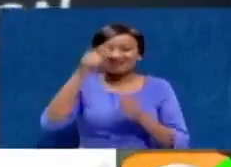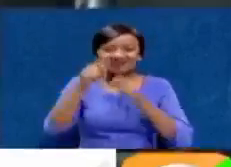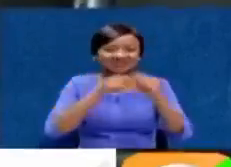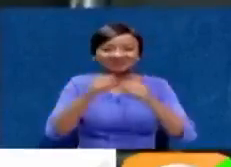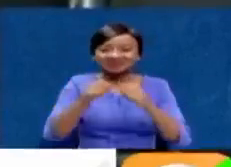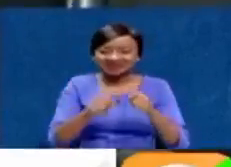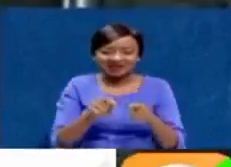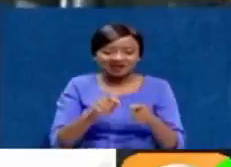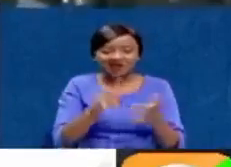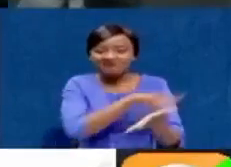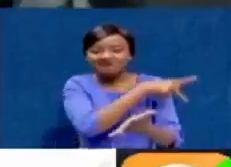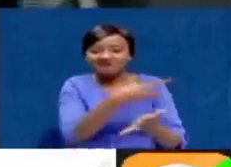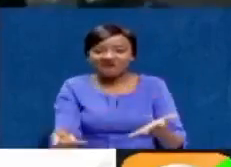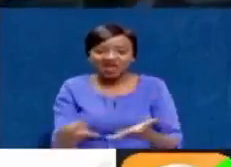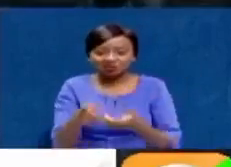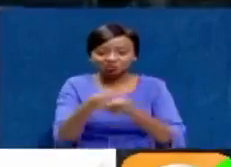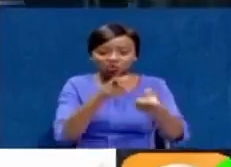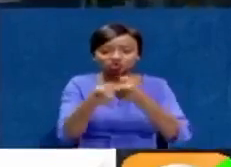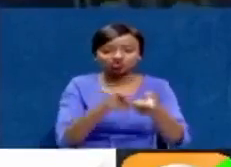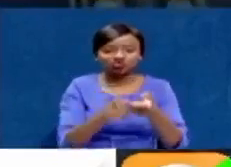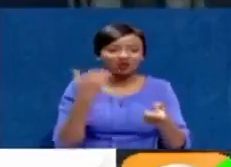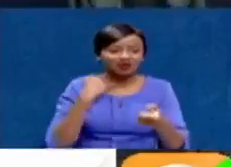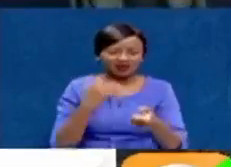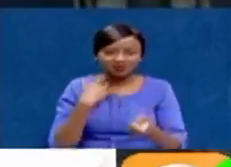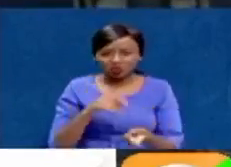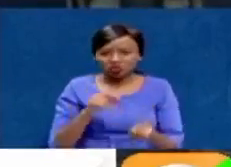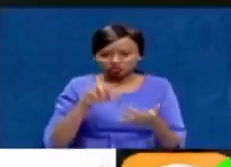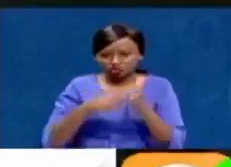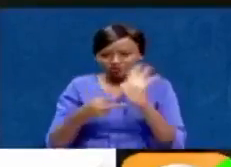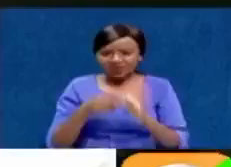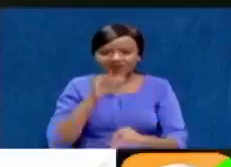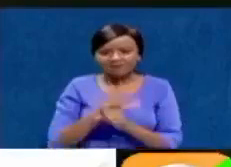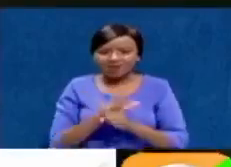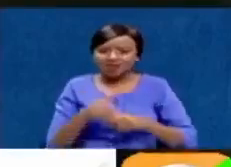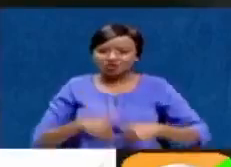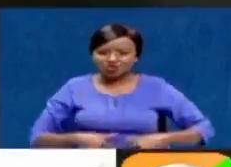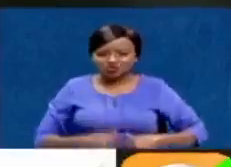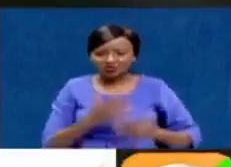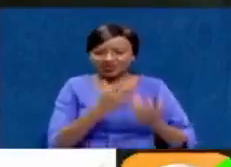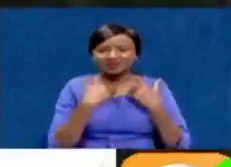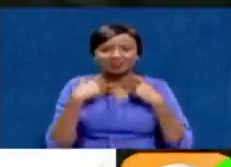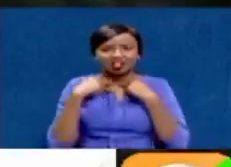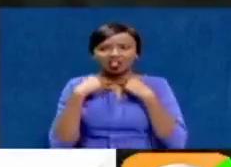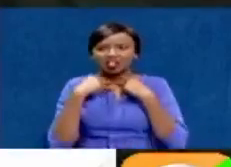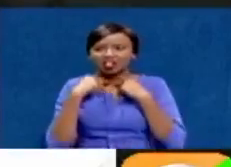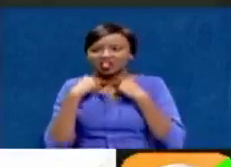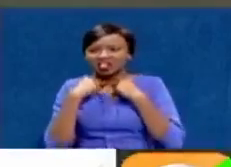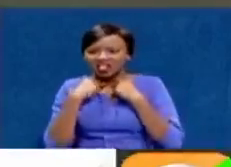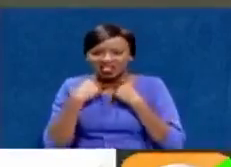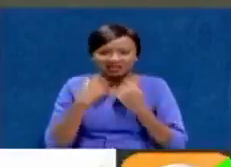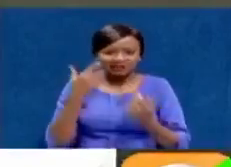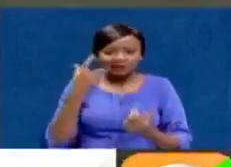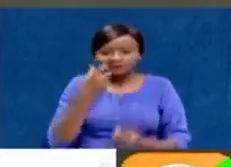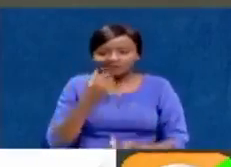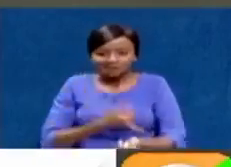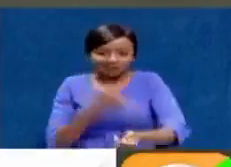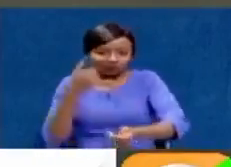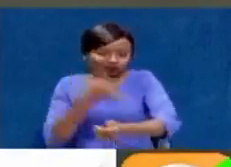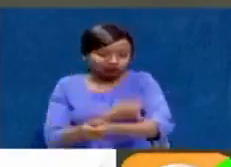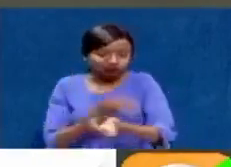crime. This making it a lifestyle for many young people, coupled with untamed drug abuse in areas such as